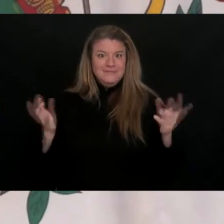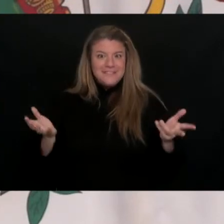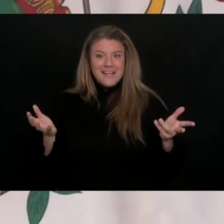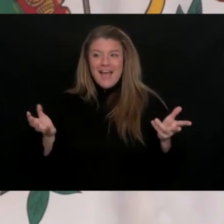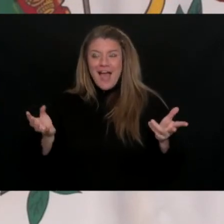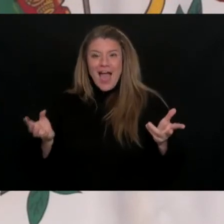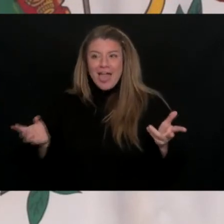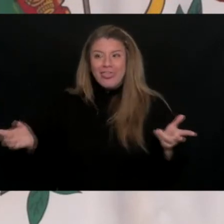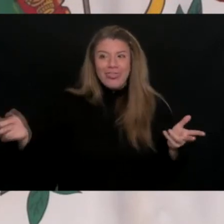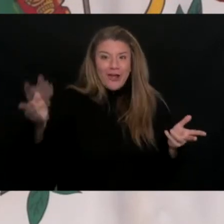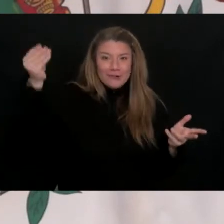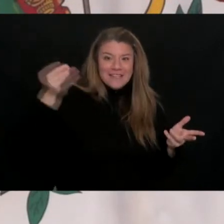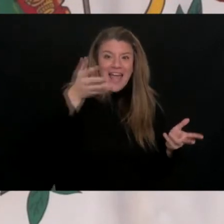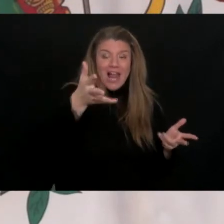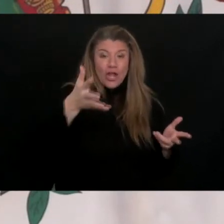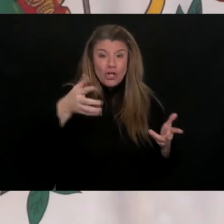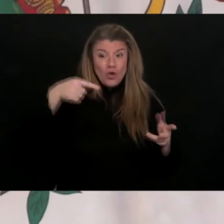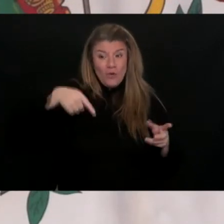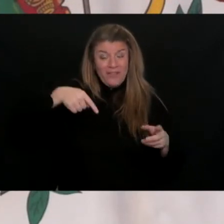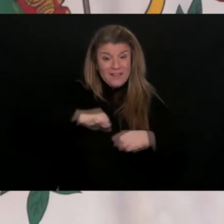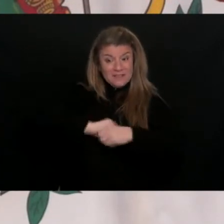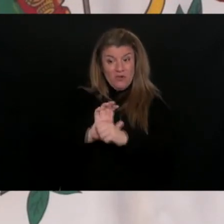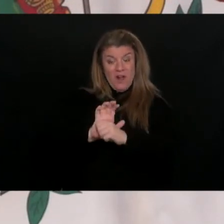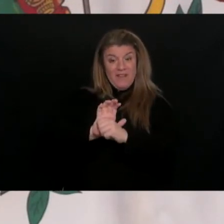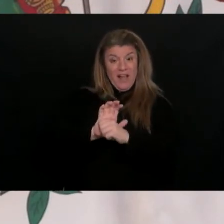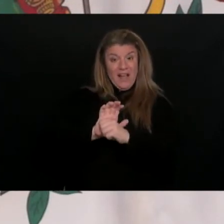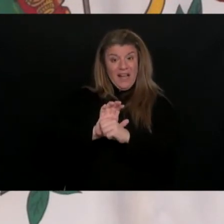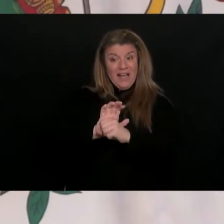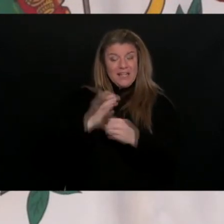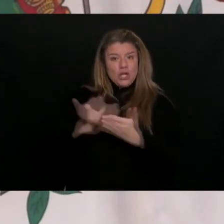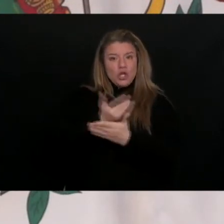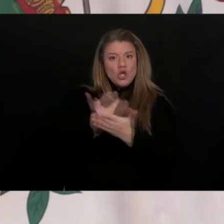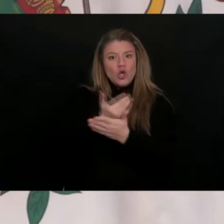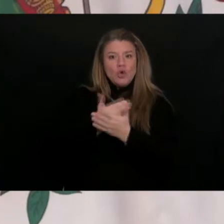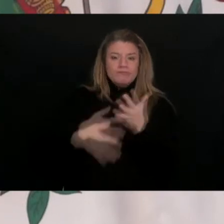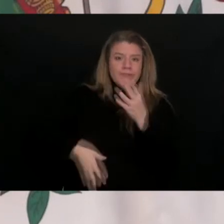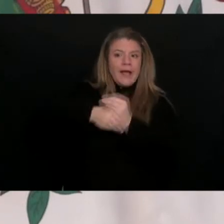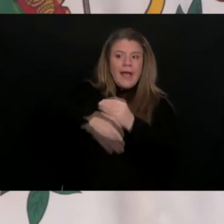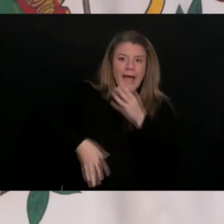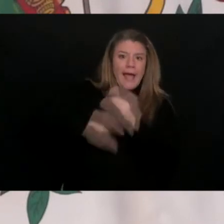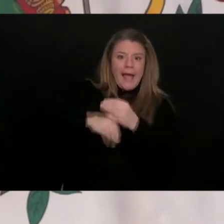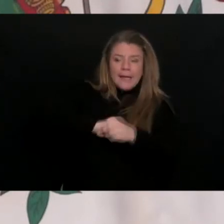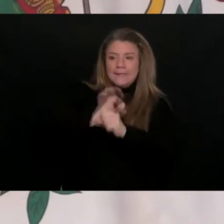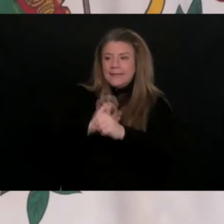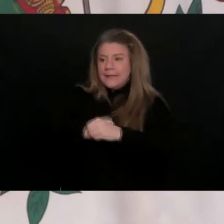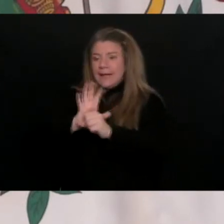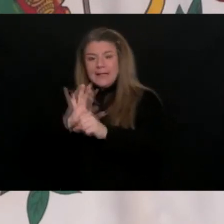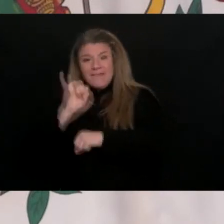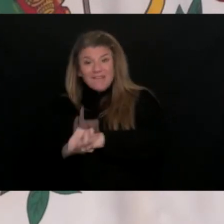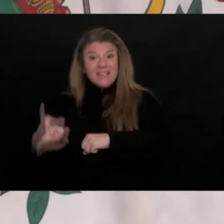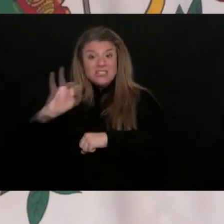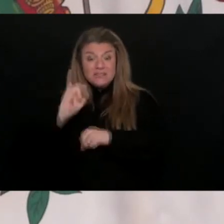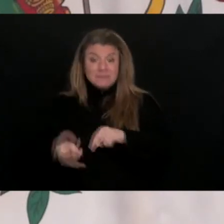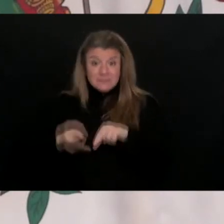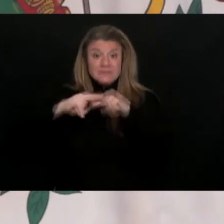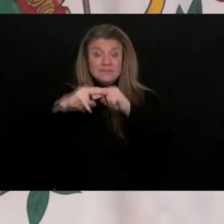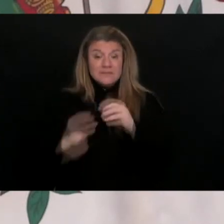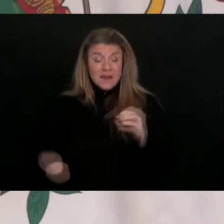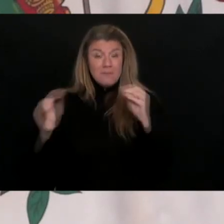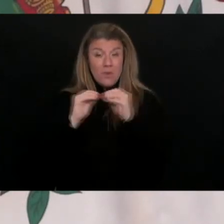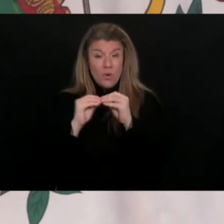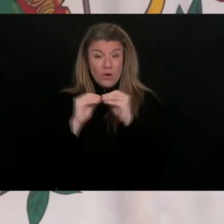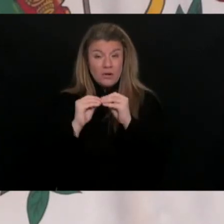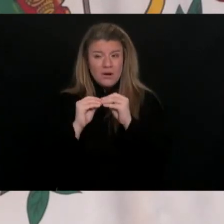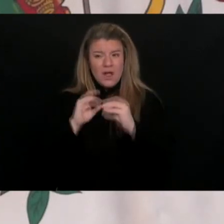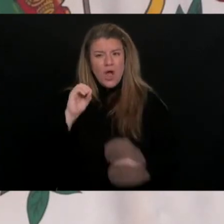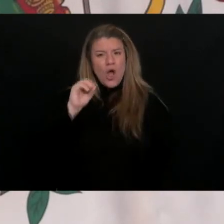you how infectious these variants are, or these, the Delta variant or the other variant is right with us. And I think it's